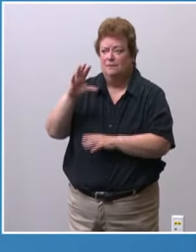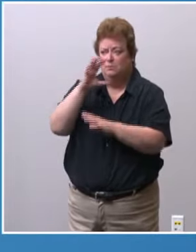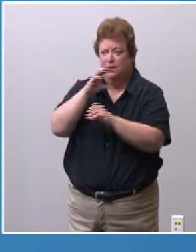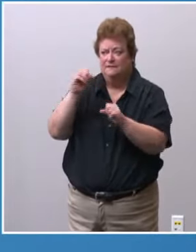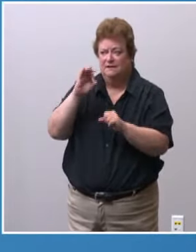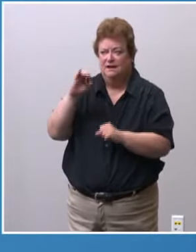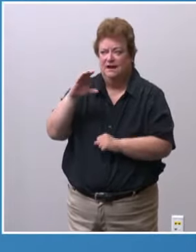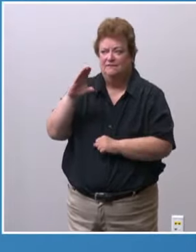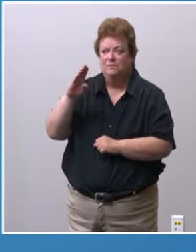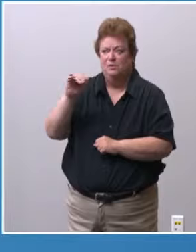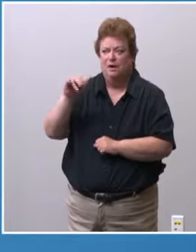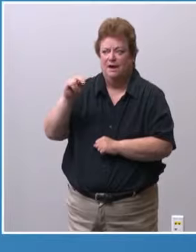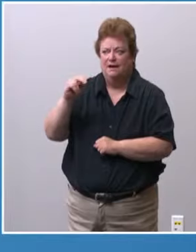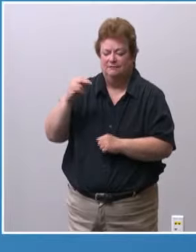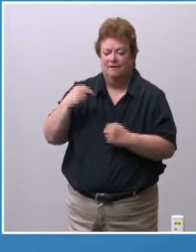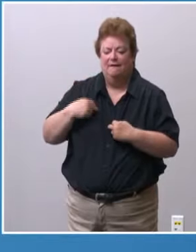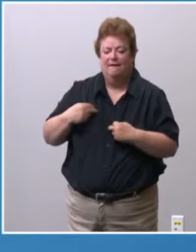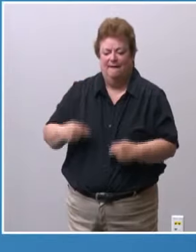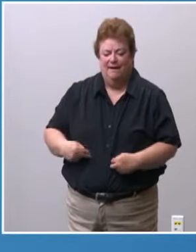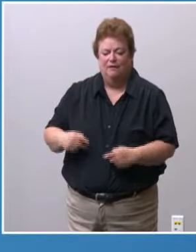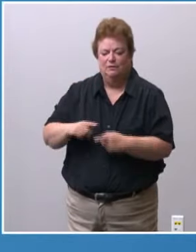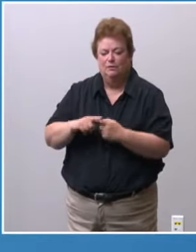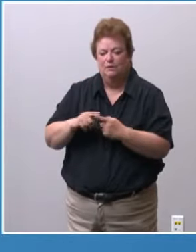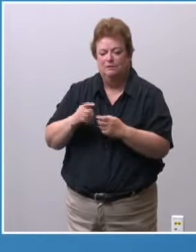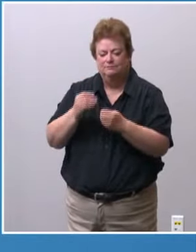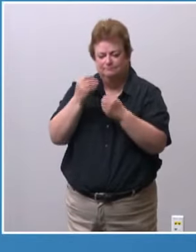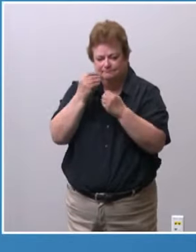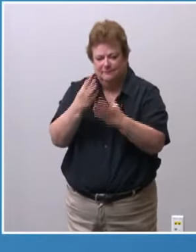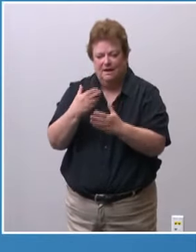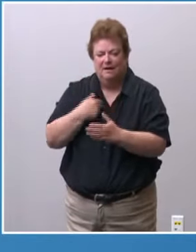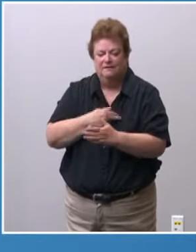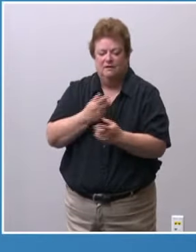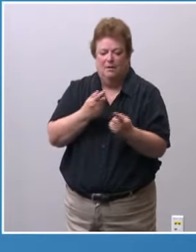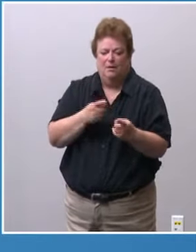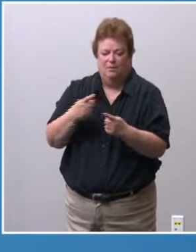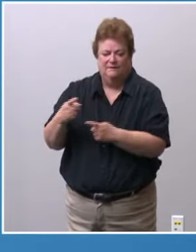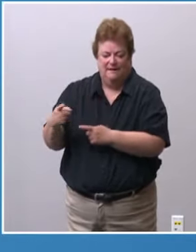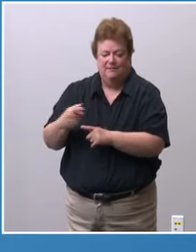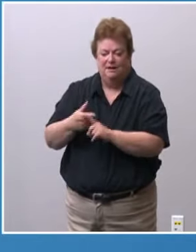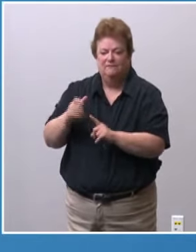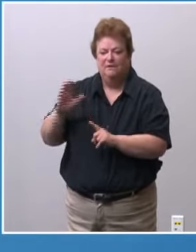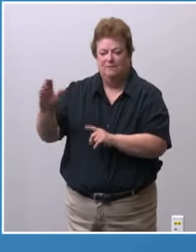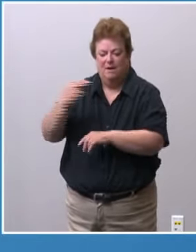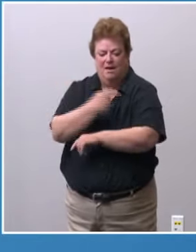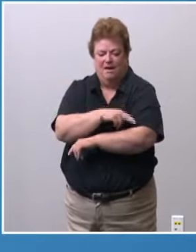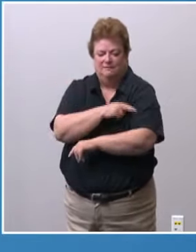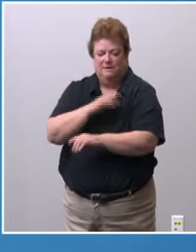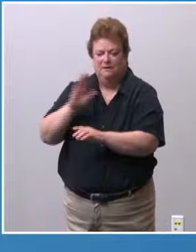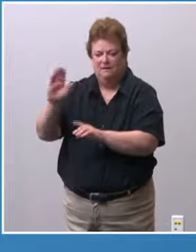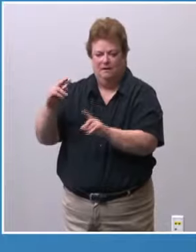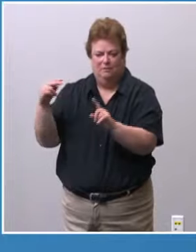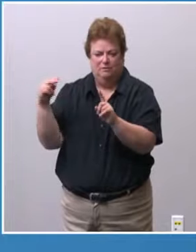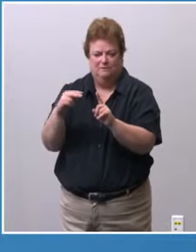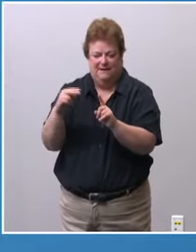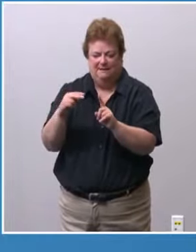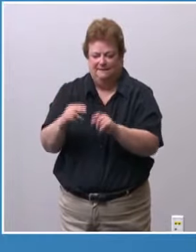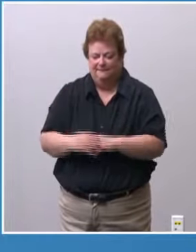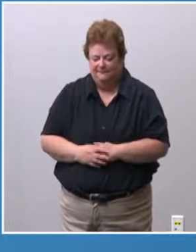of Bryan Health, to provide an update about the current situation from the hospital perspective. Russ?